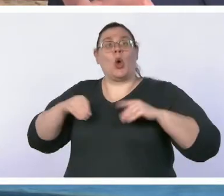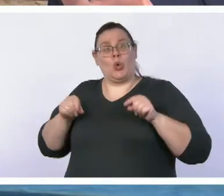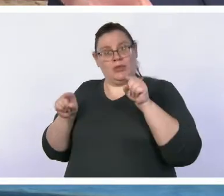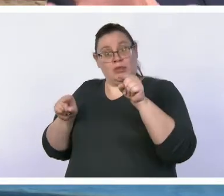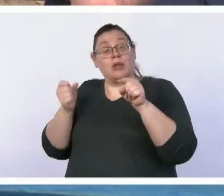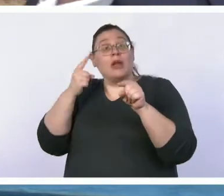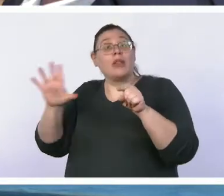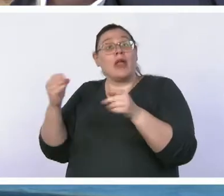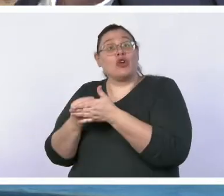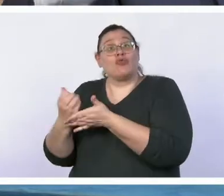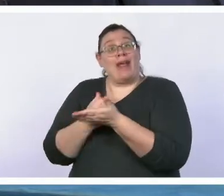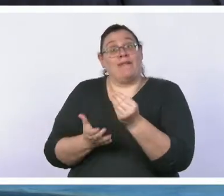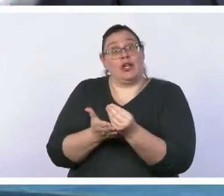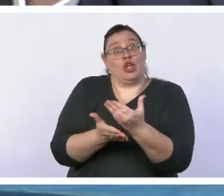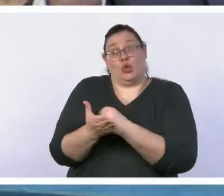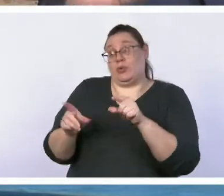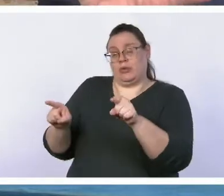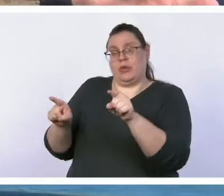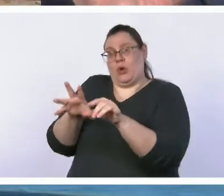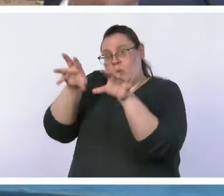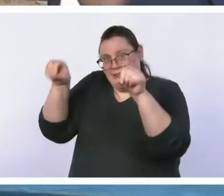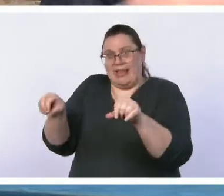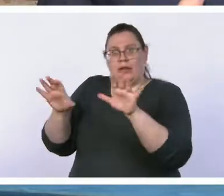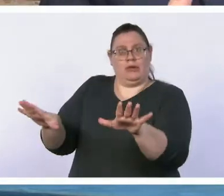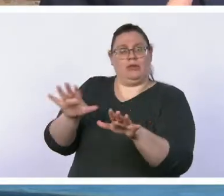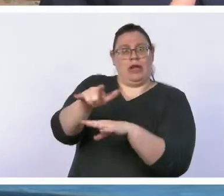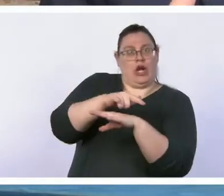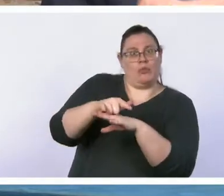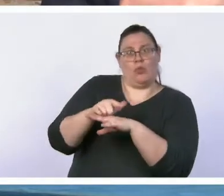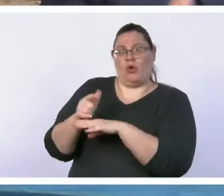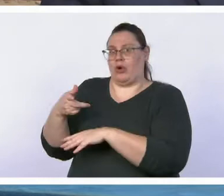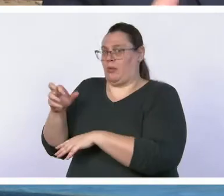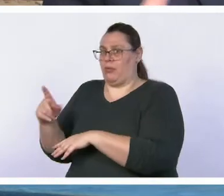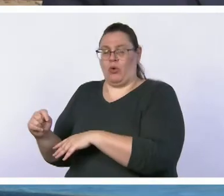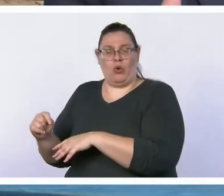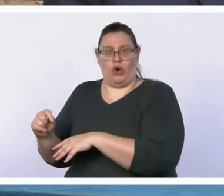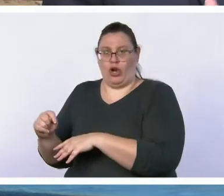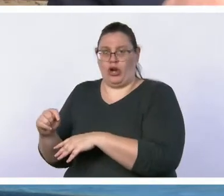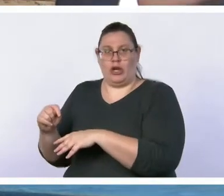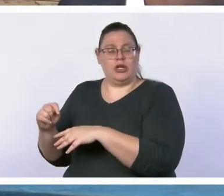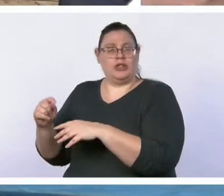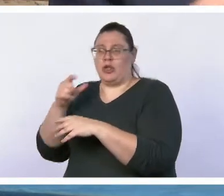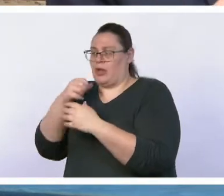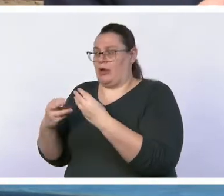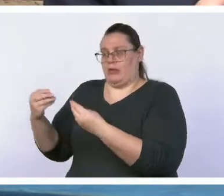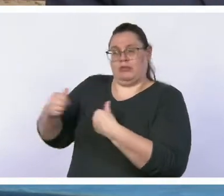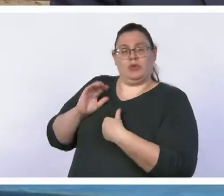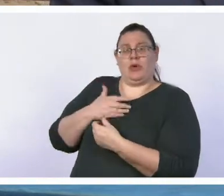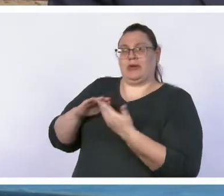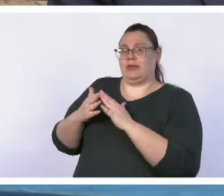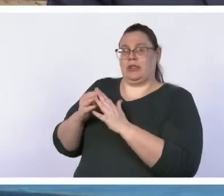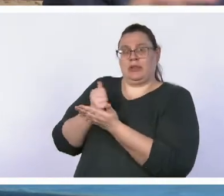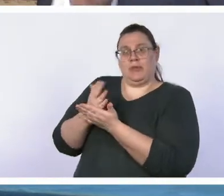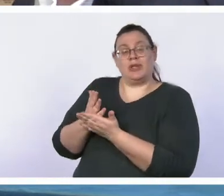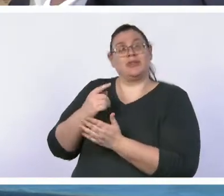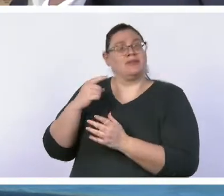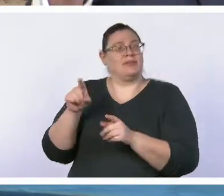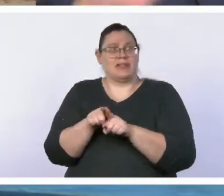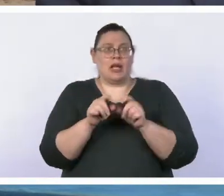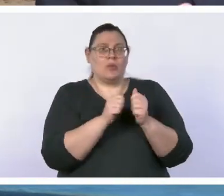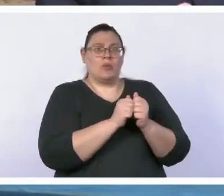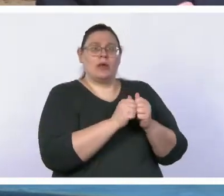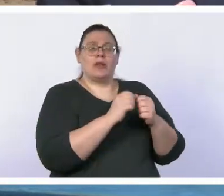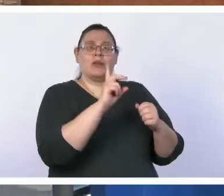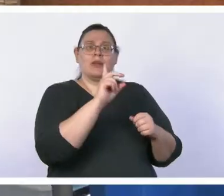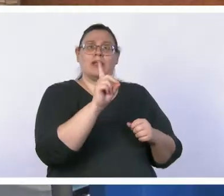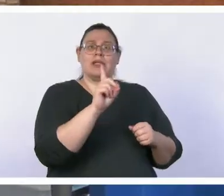of their revenues stay within the airport and the port. They Okay. don't come They to don't come back to support the the city's budget. Neither does the DWP revenues. So the